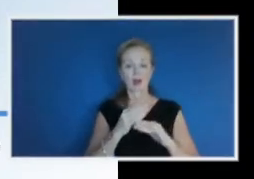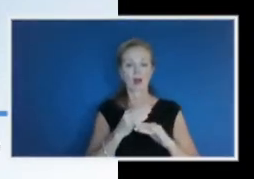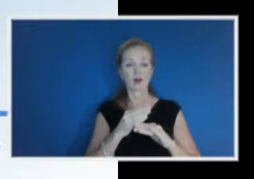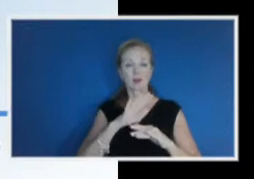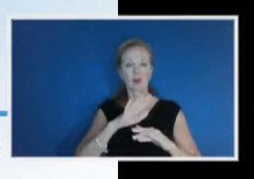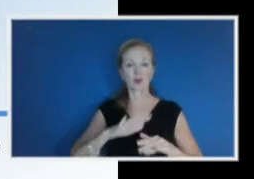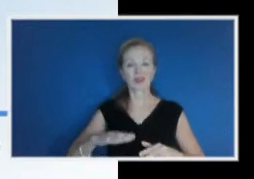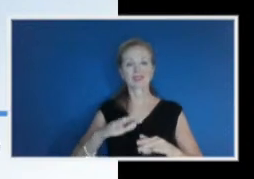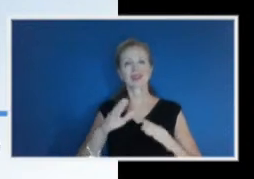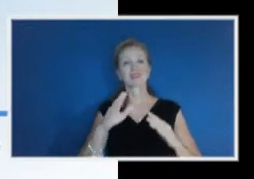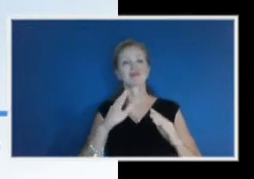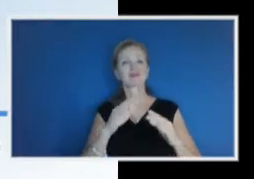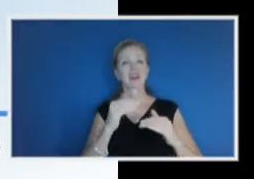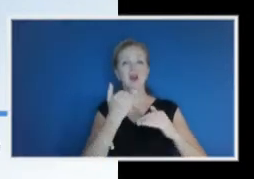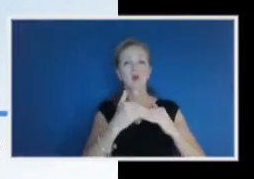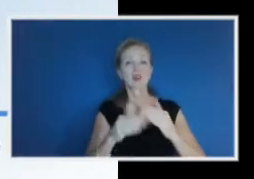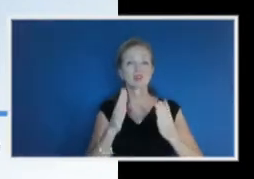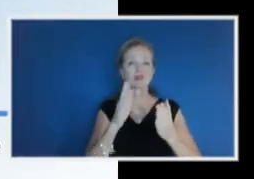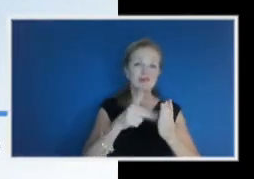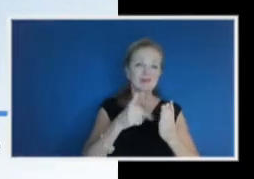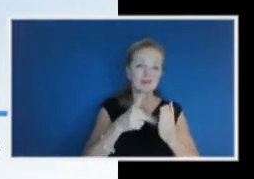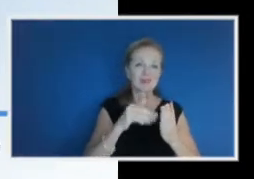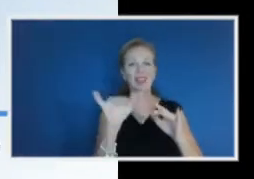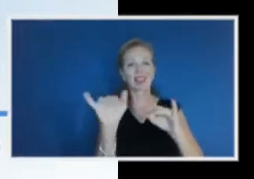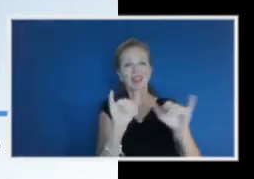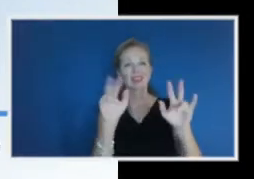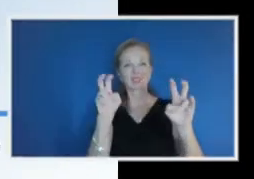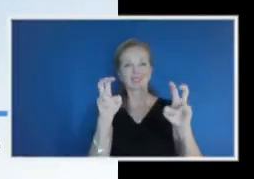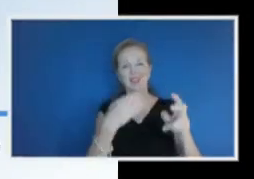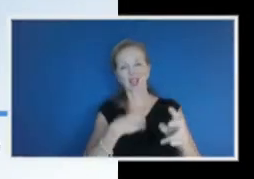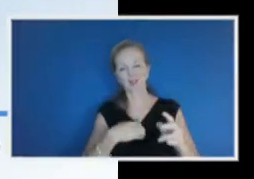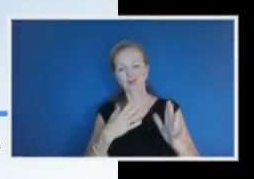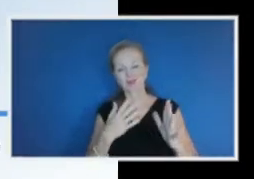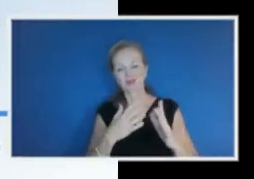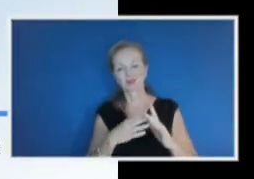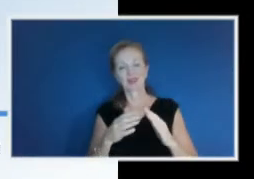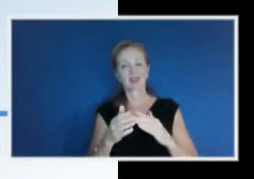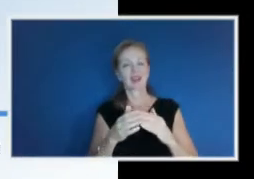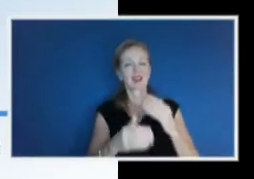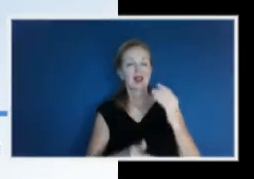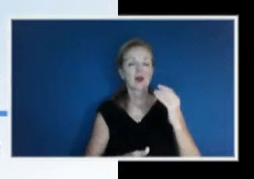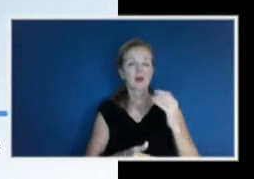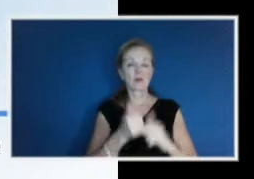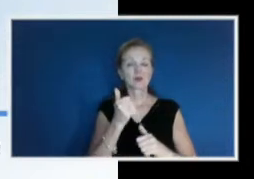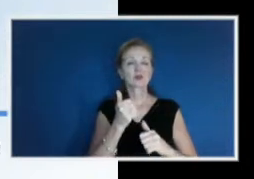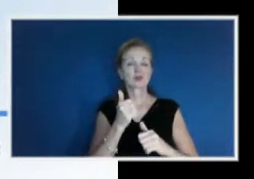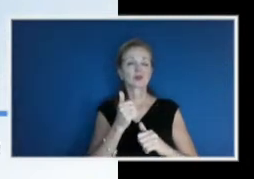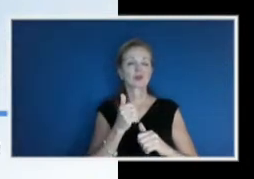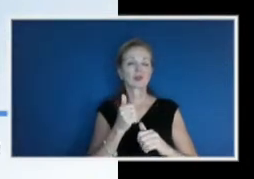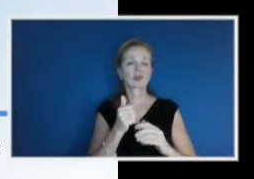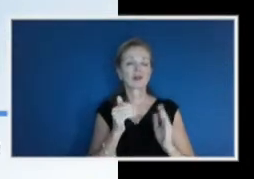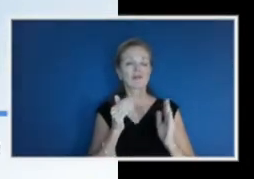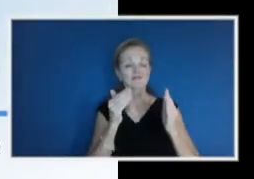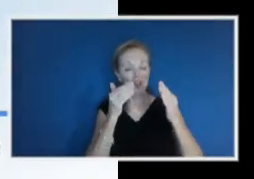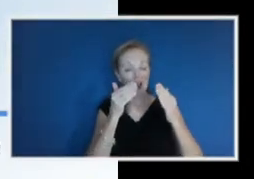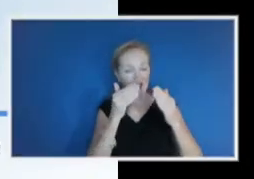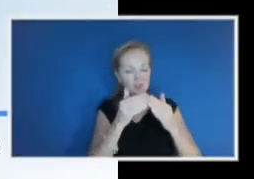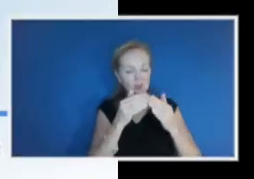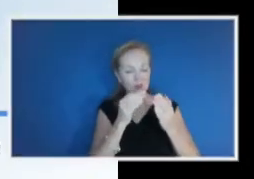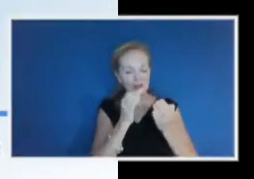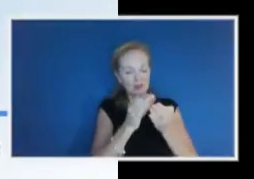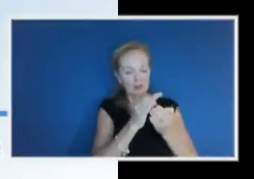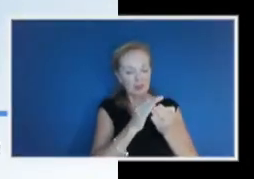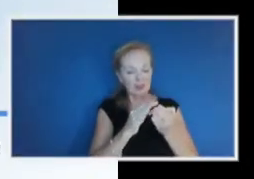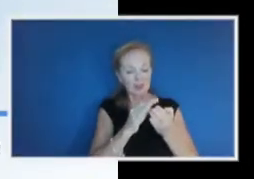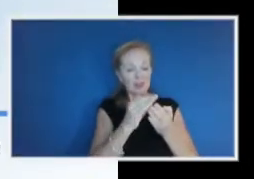I guess I must be hungry. Whereas the minorities are more concentrated, you know, little dollops of stuff. Because if there were